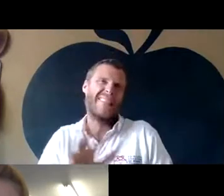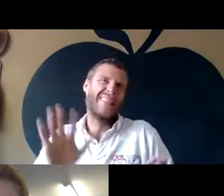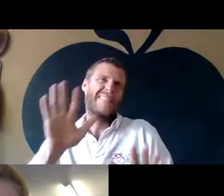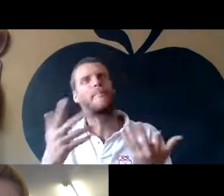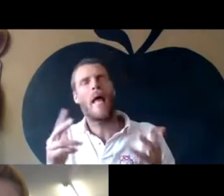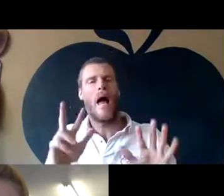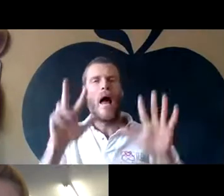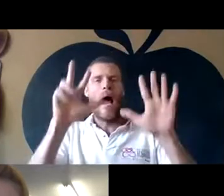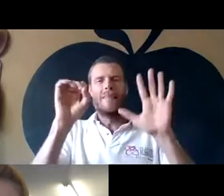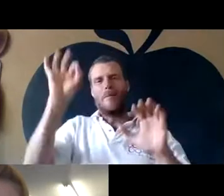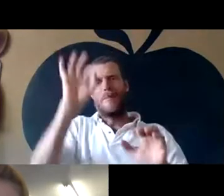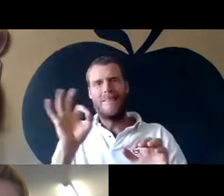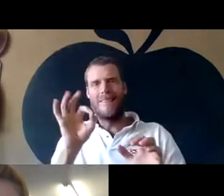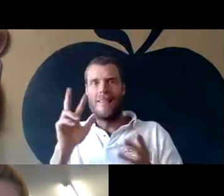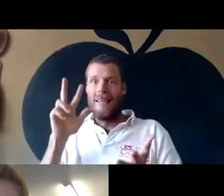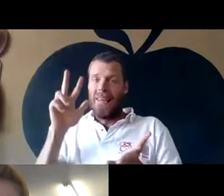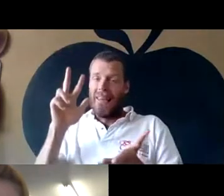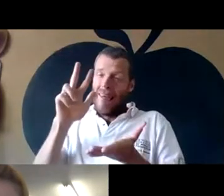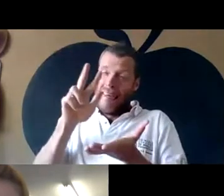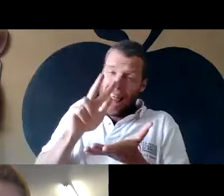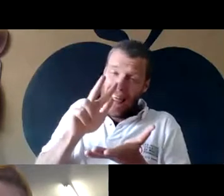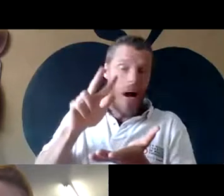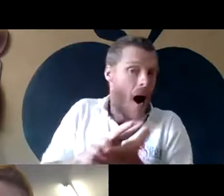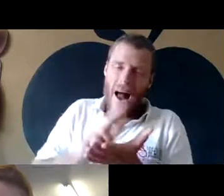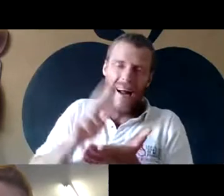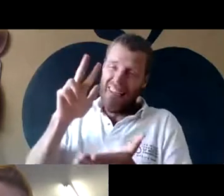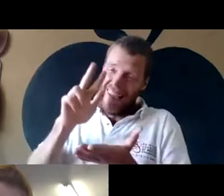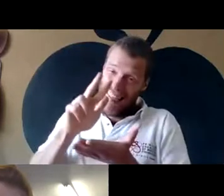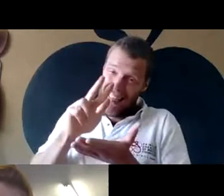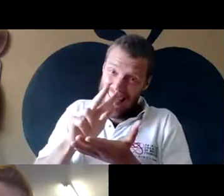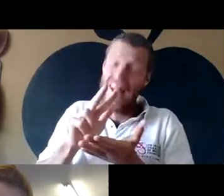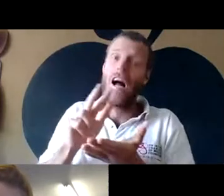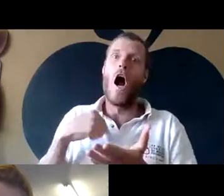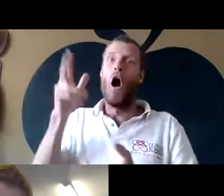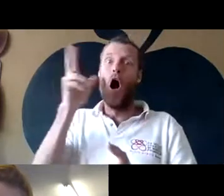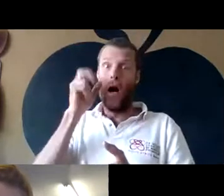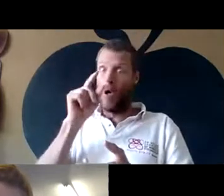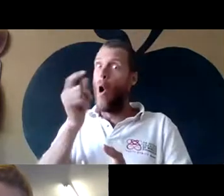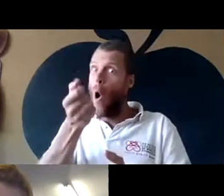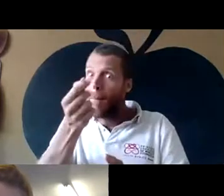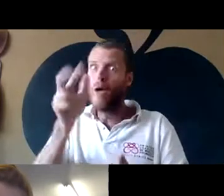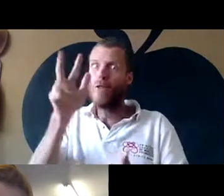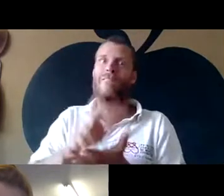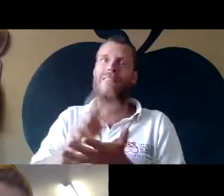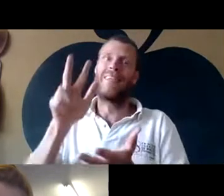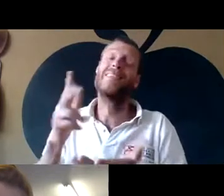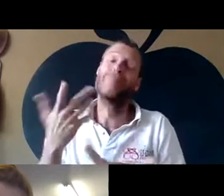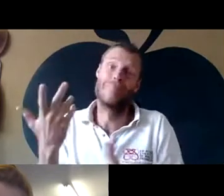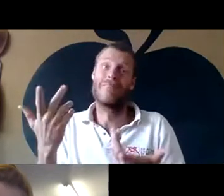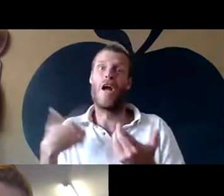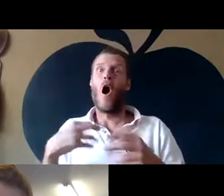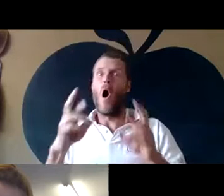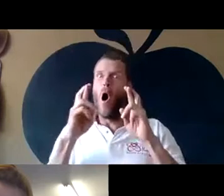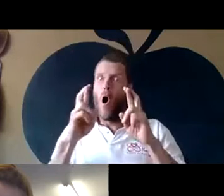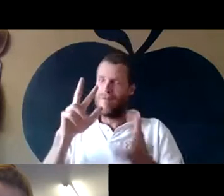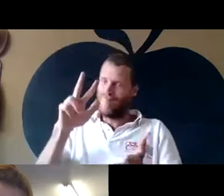official. I think it's almost there. It's about 80%. They still have to promulgate it.